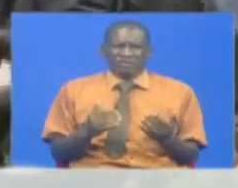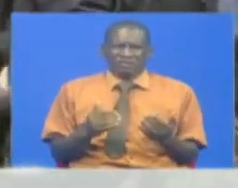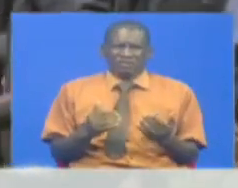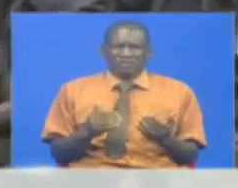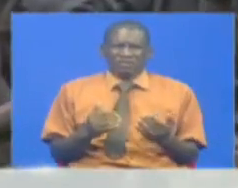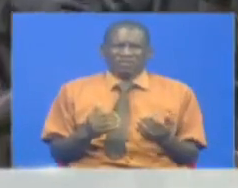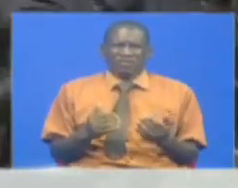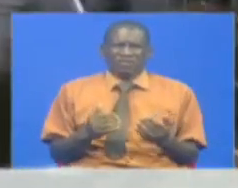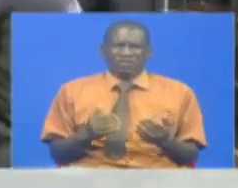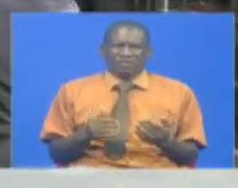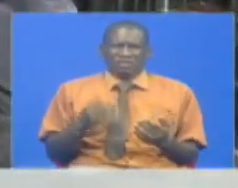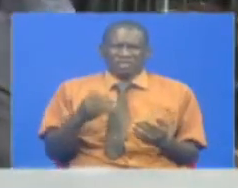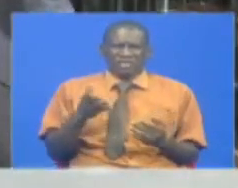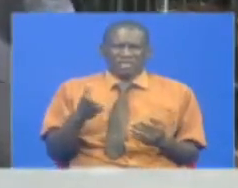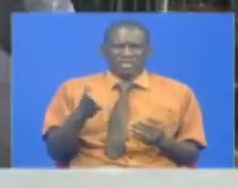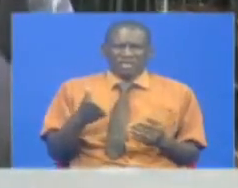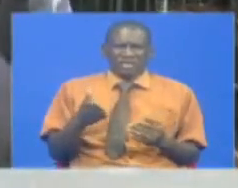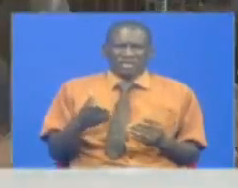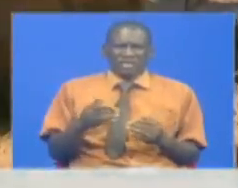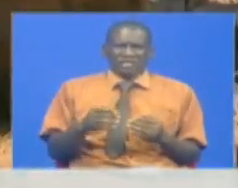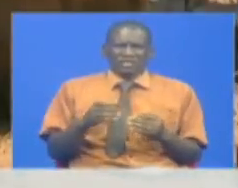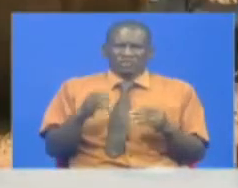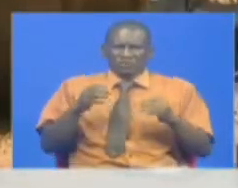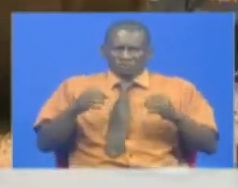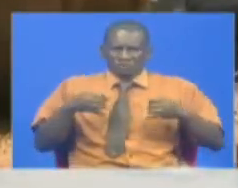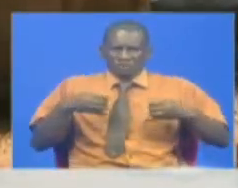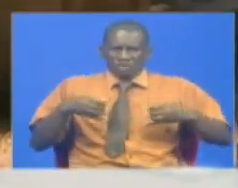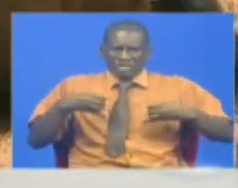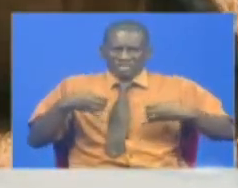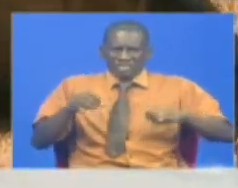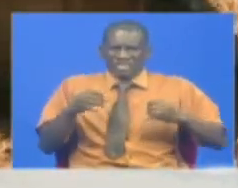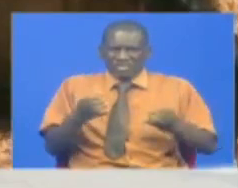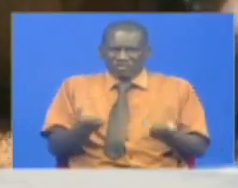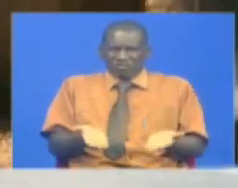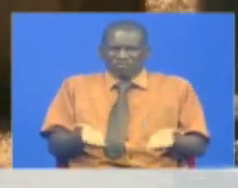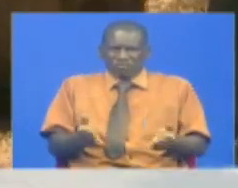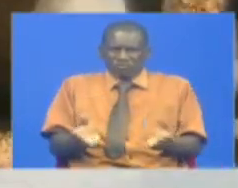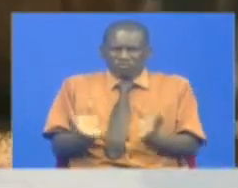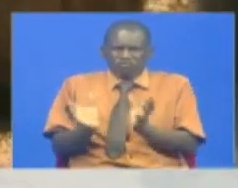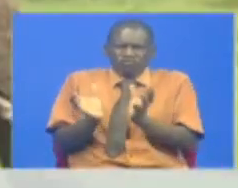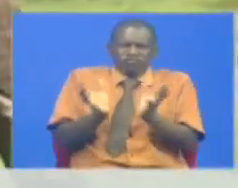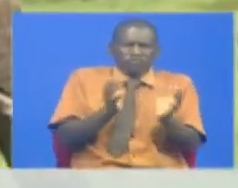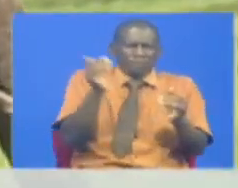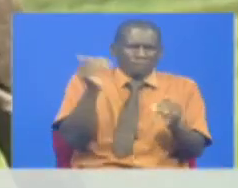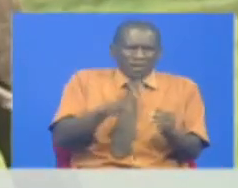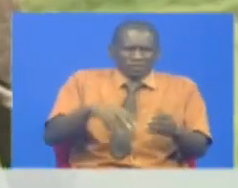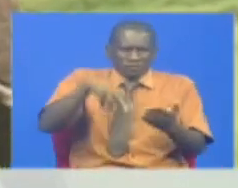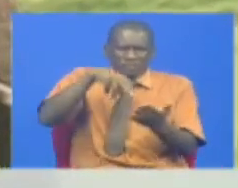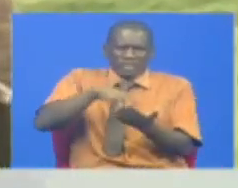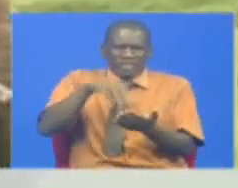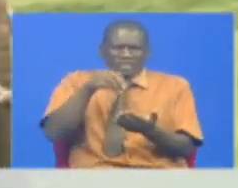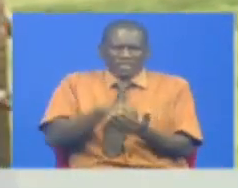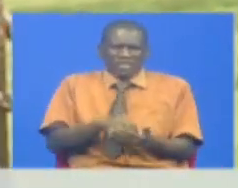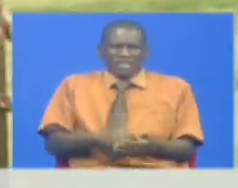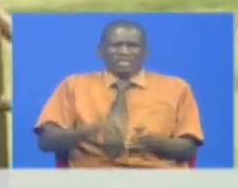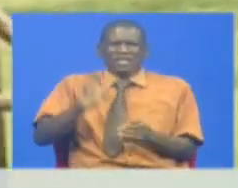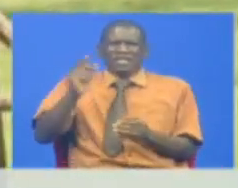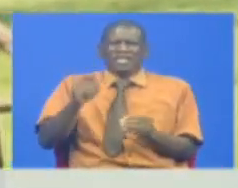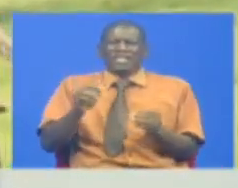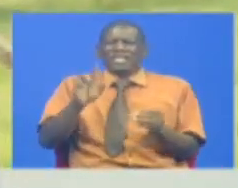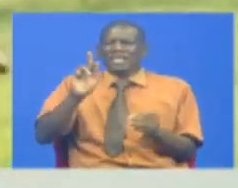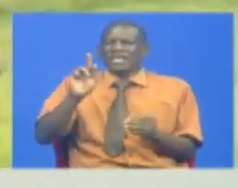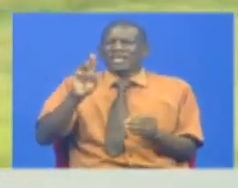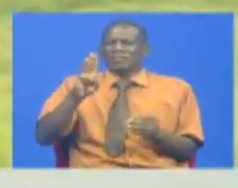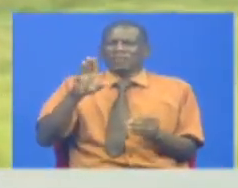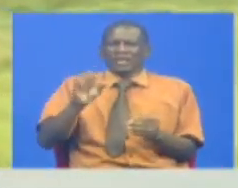Yes, the oxygen is flowing. Who presumably tried to lift the great tusker back on his feet. Kenya Wildlife Service